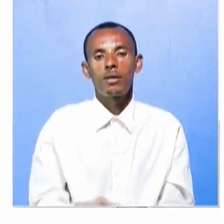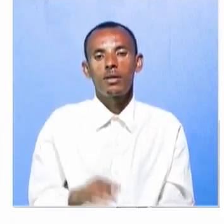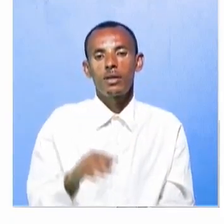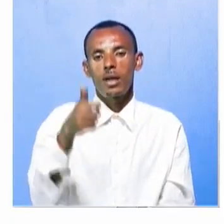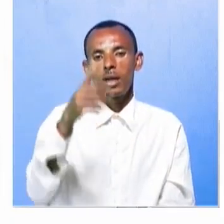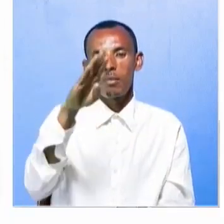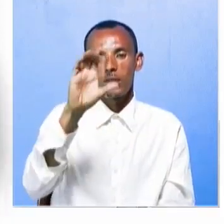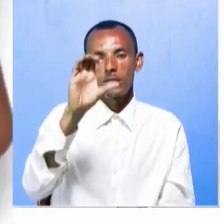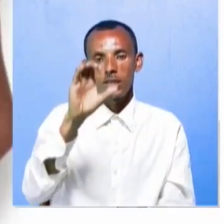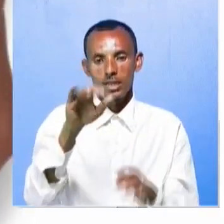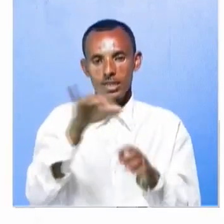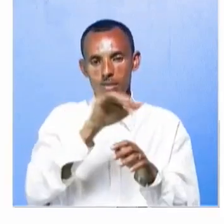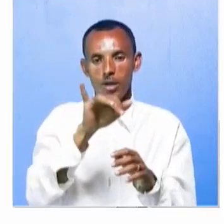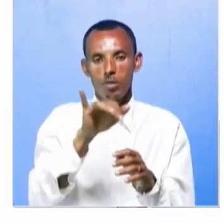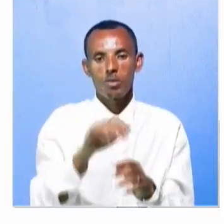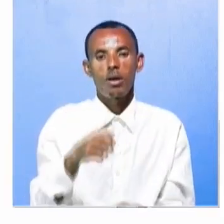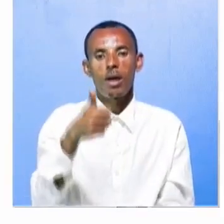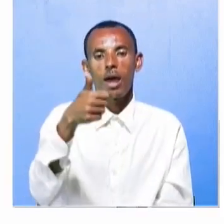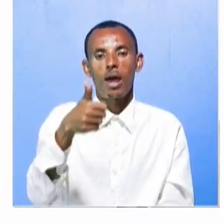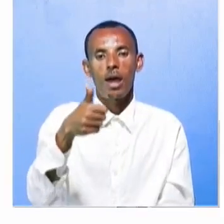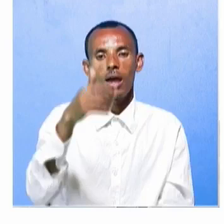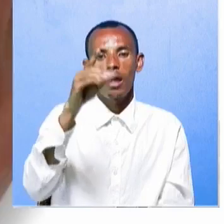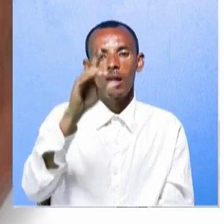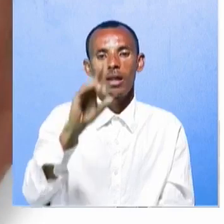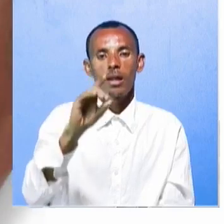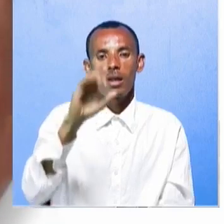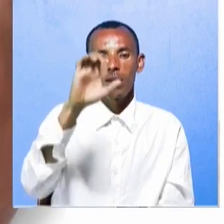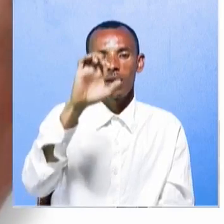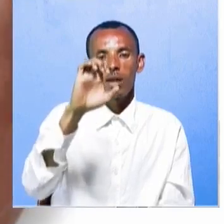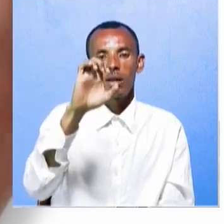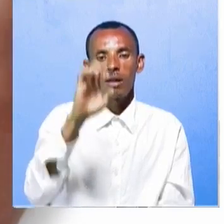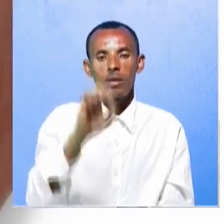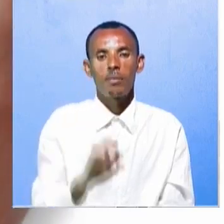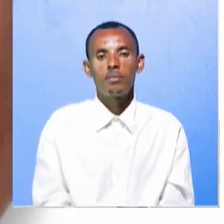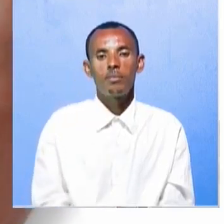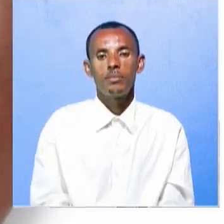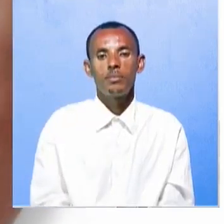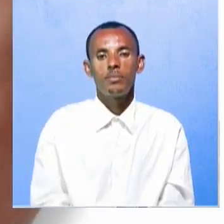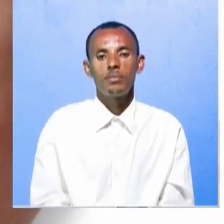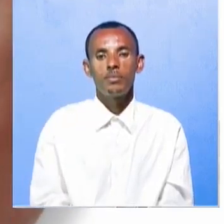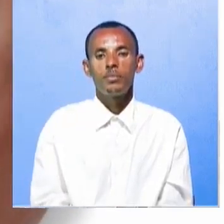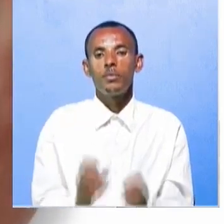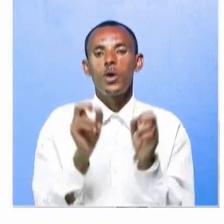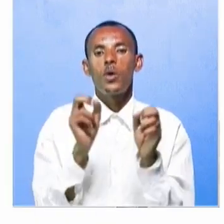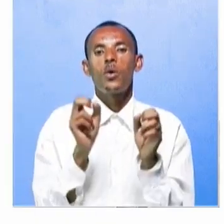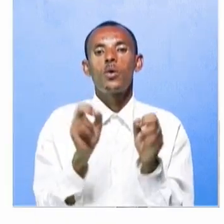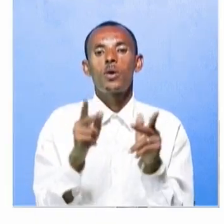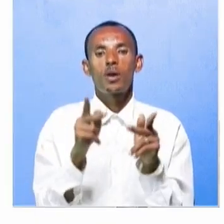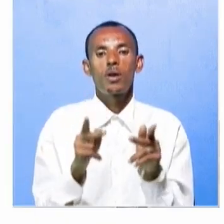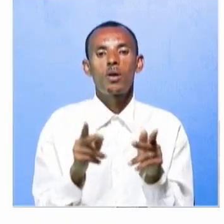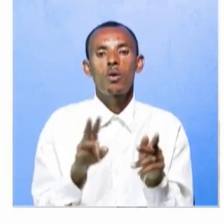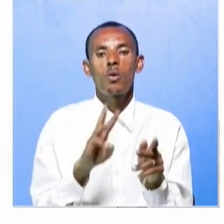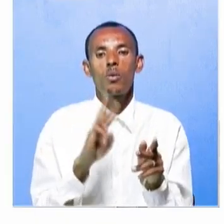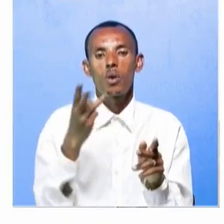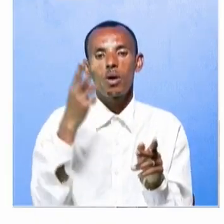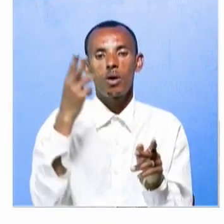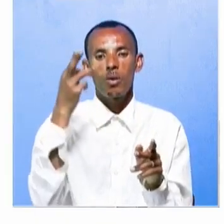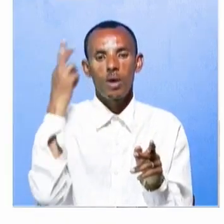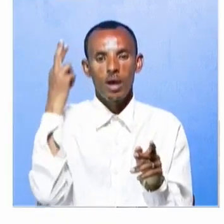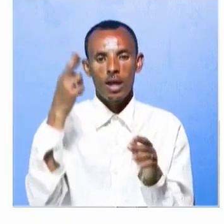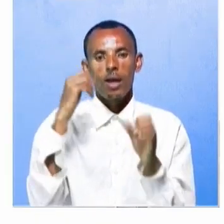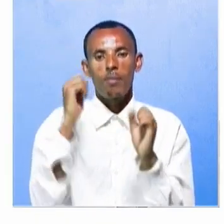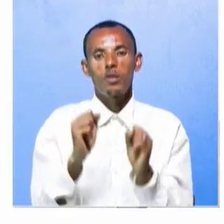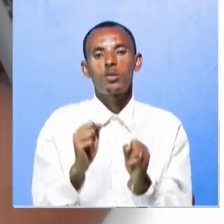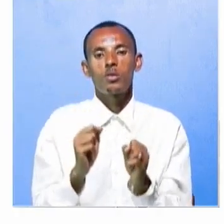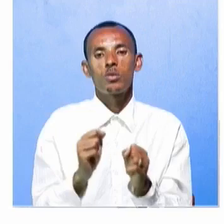ABC is similar to ADE, triangle ADE. Okay, we were able to prove this